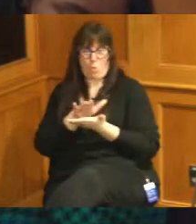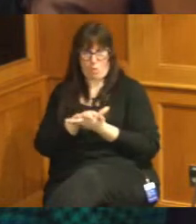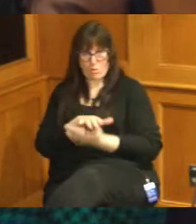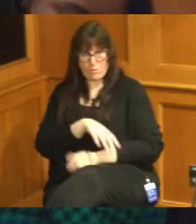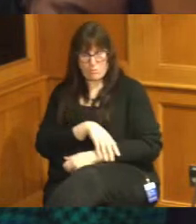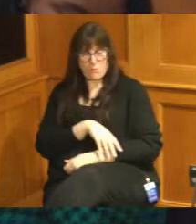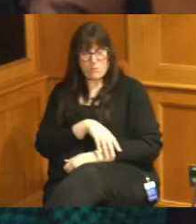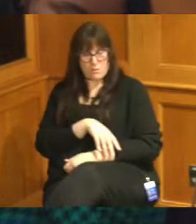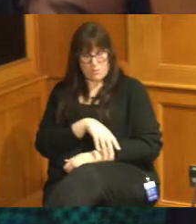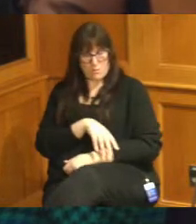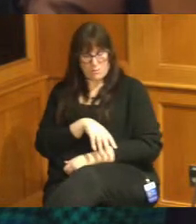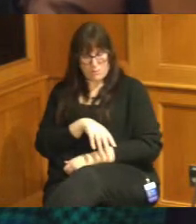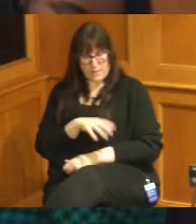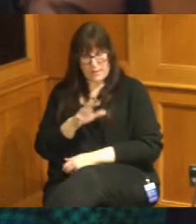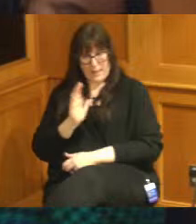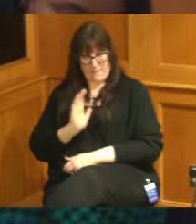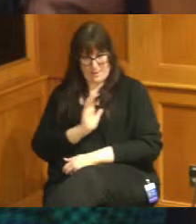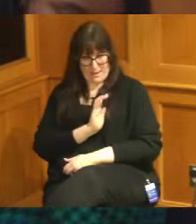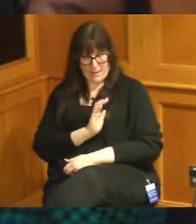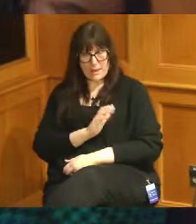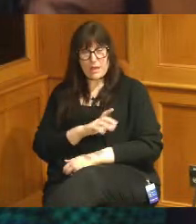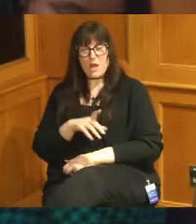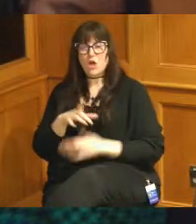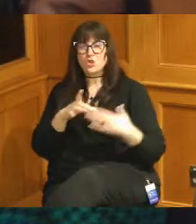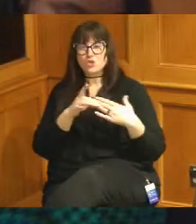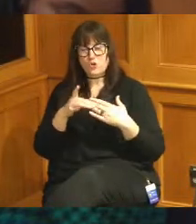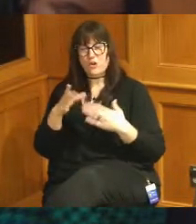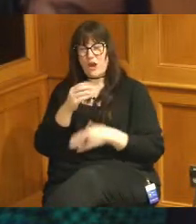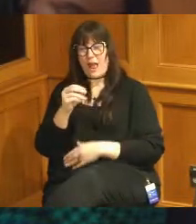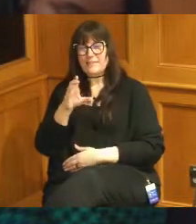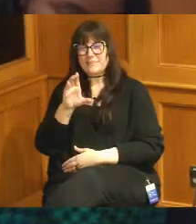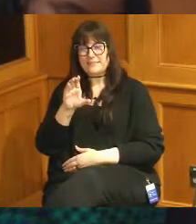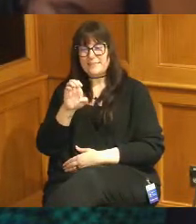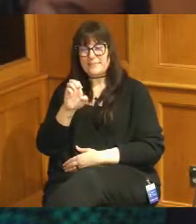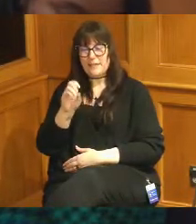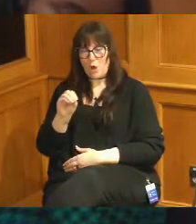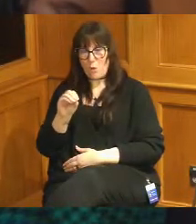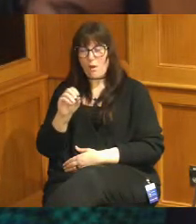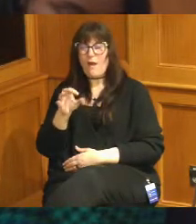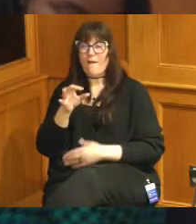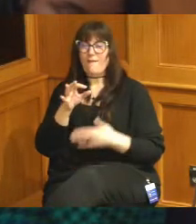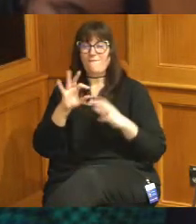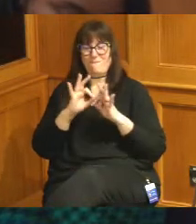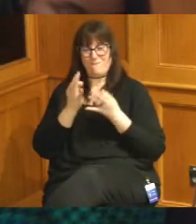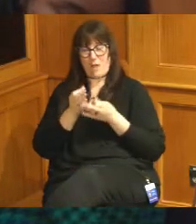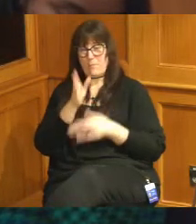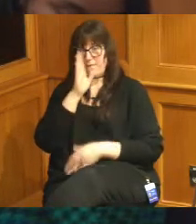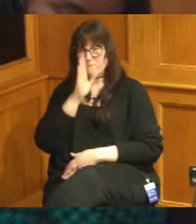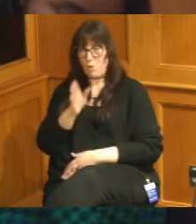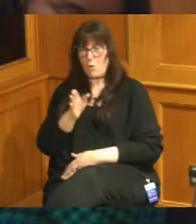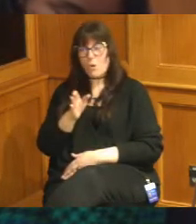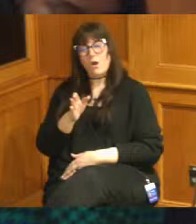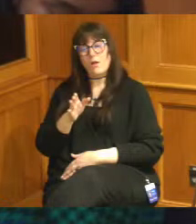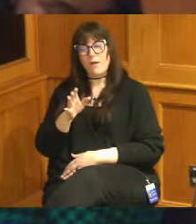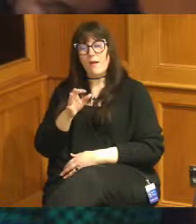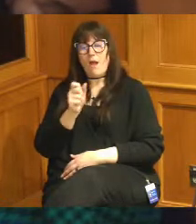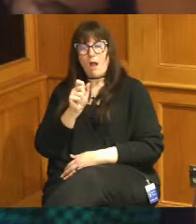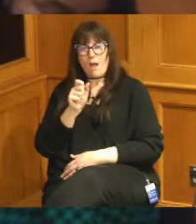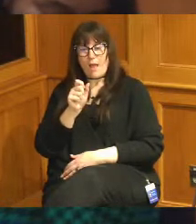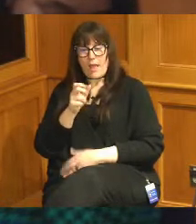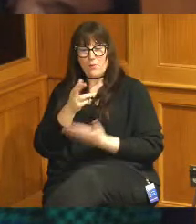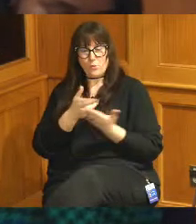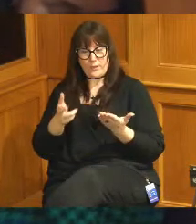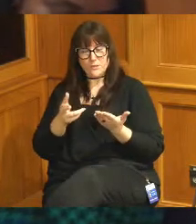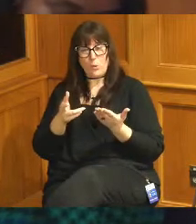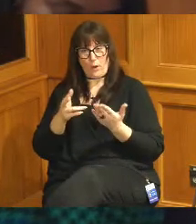served as the Executive Director and CEO of Family Forward, a neighborhood-based resource center for schools, students, and